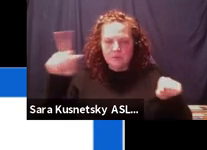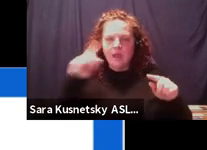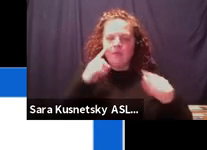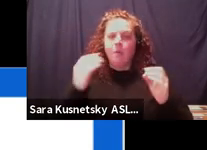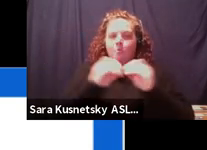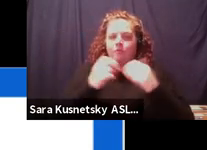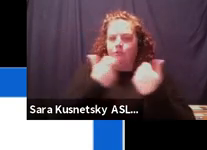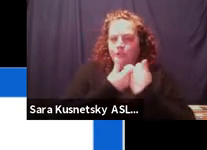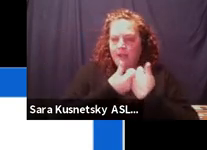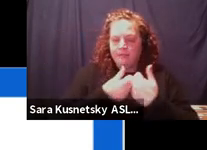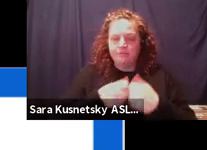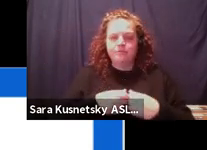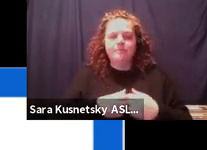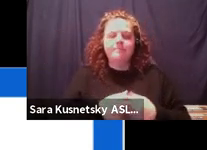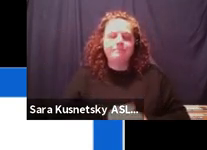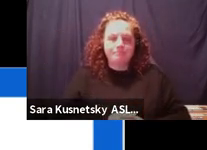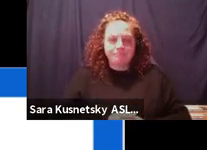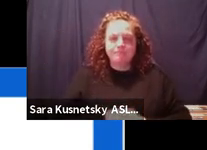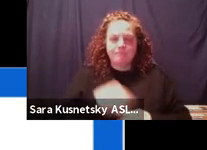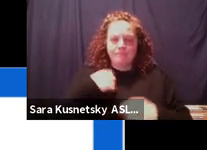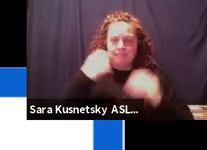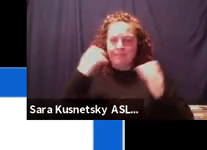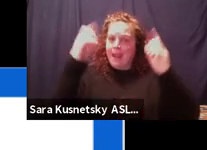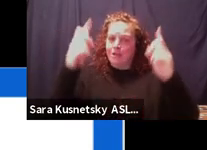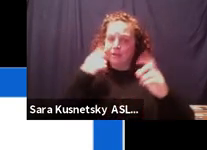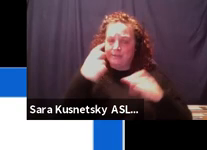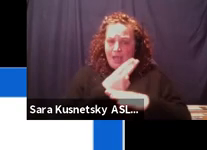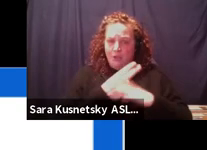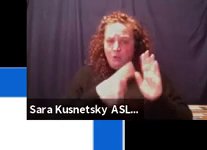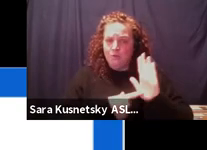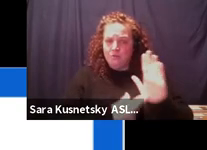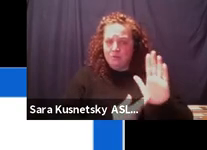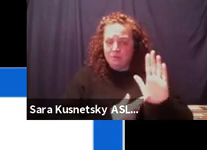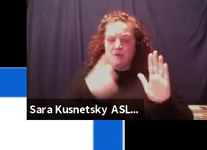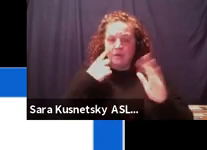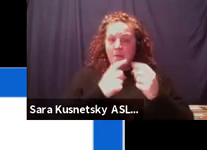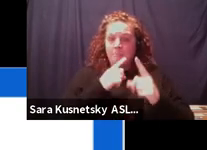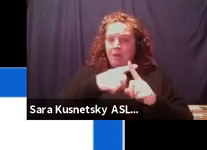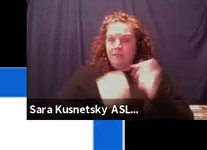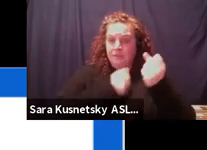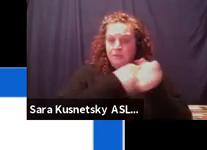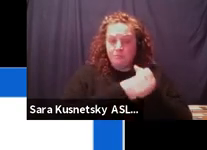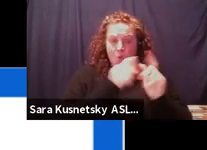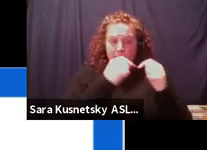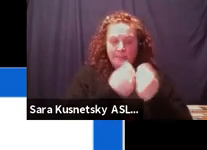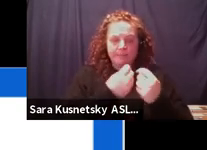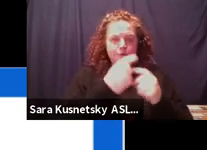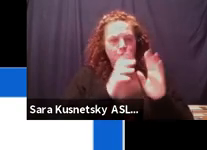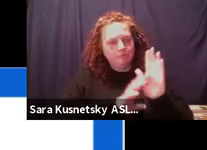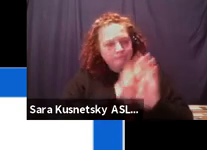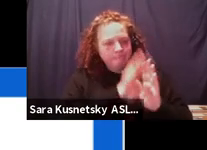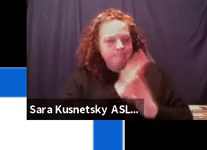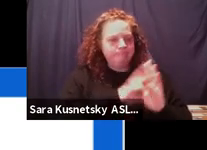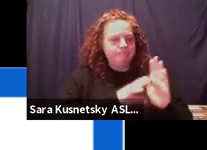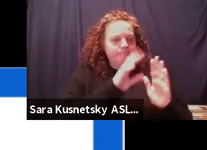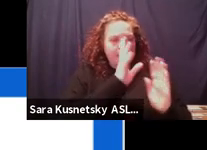challenge. Educators can use this panorama and our school support teams to create plans and develop